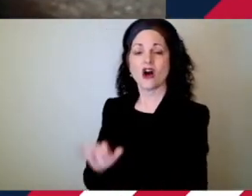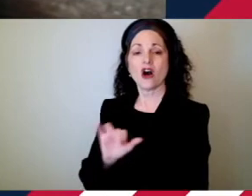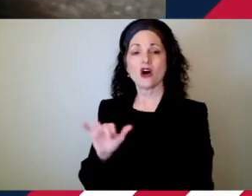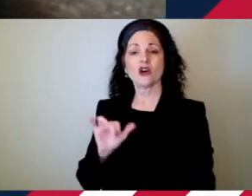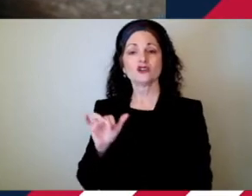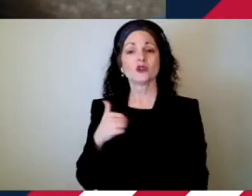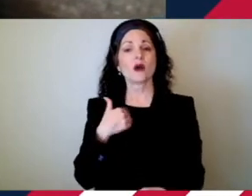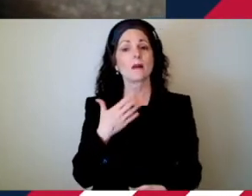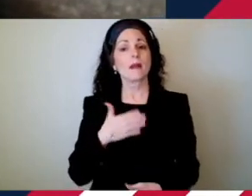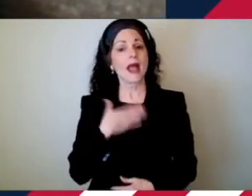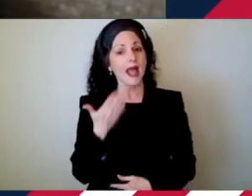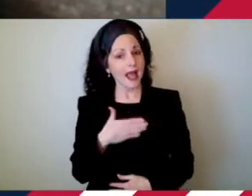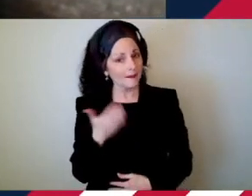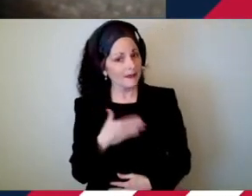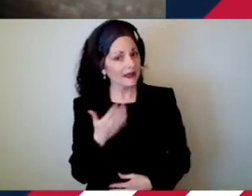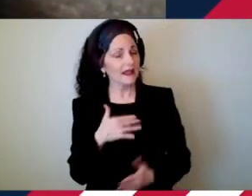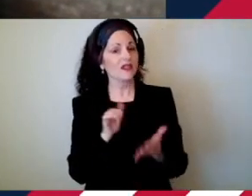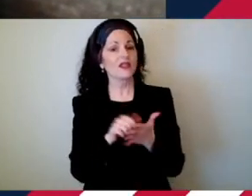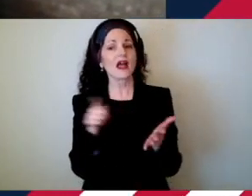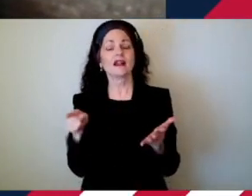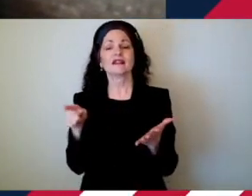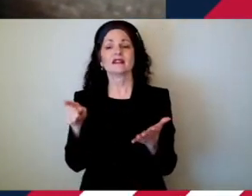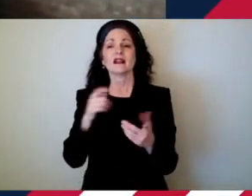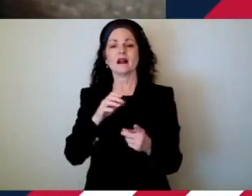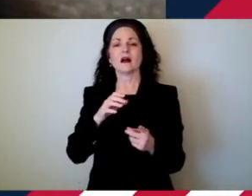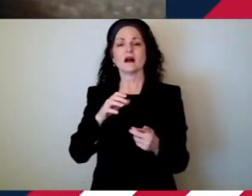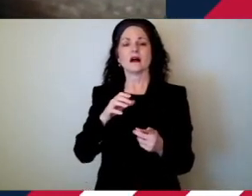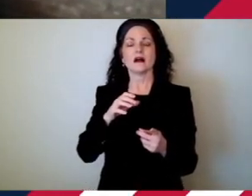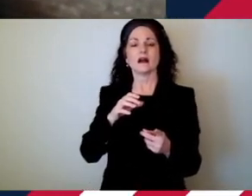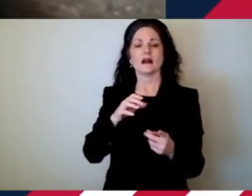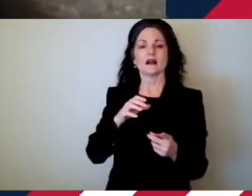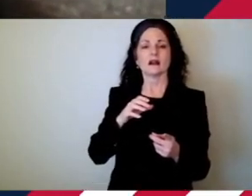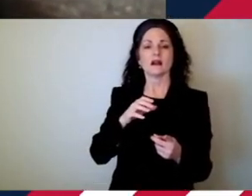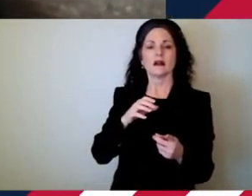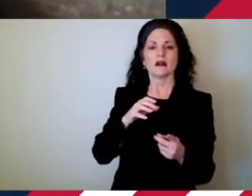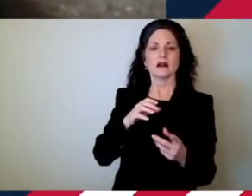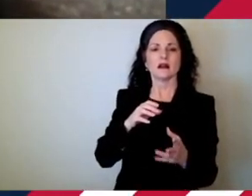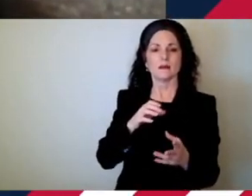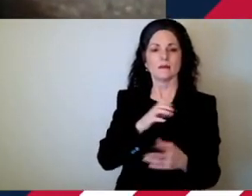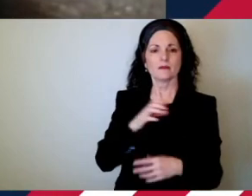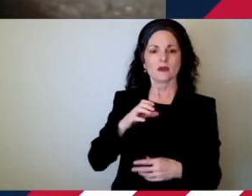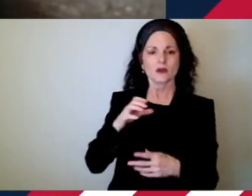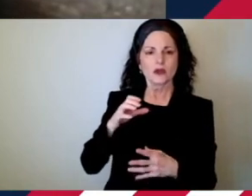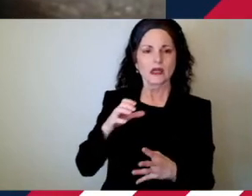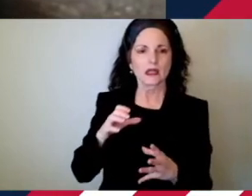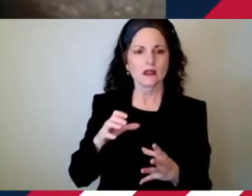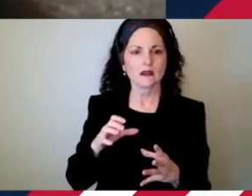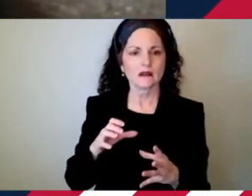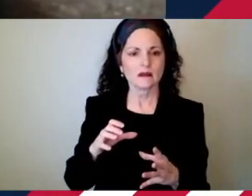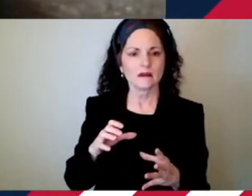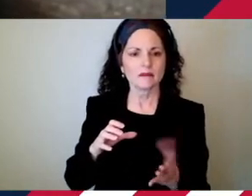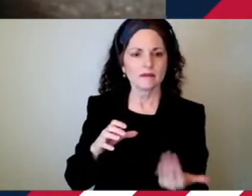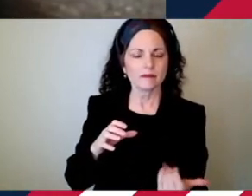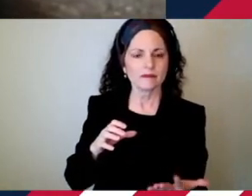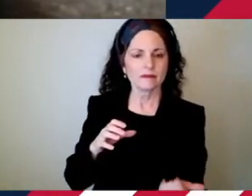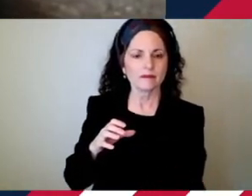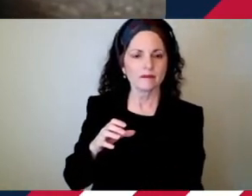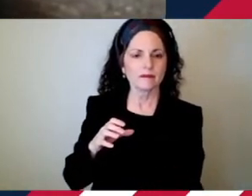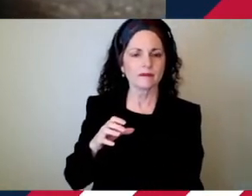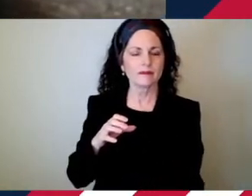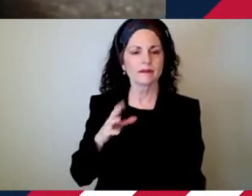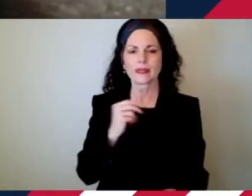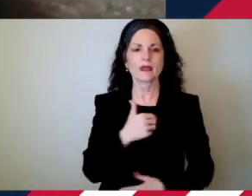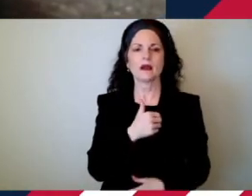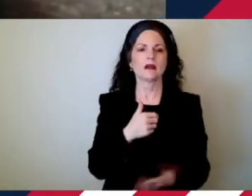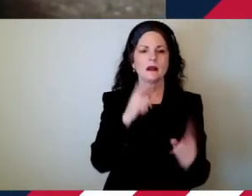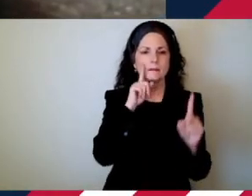want to thank those members for passing such important rules in the 2020 presidential election. But I do want to address the elephant in the